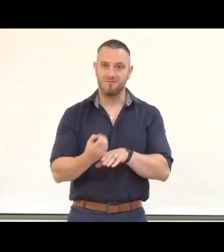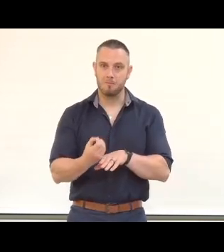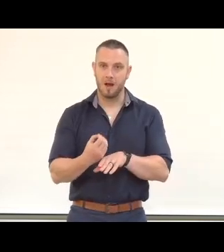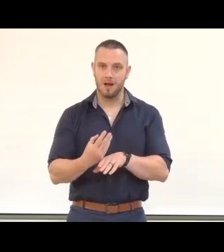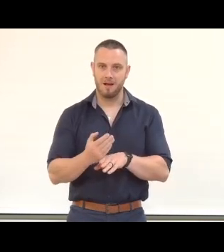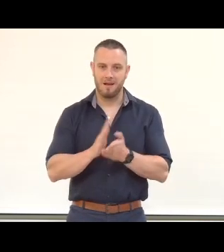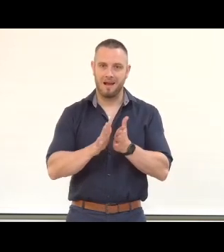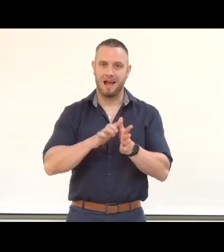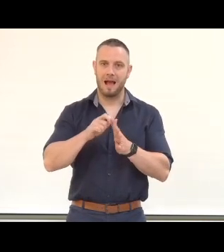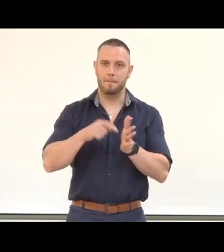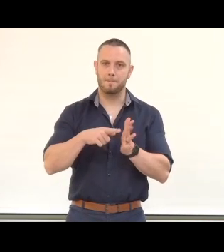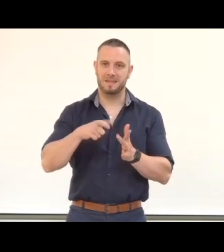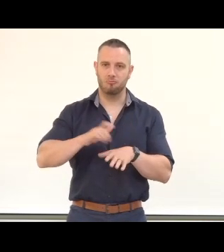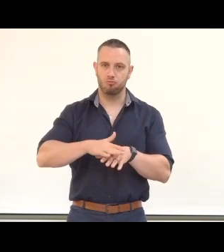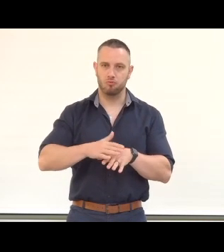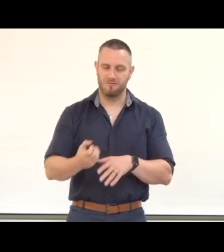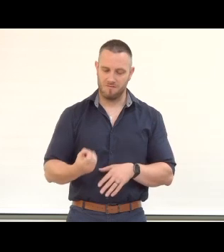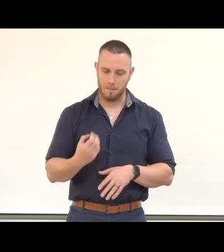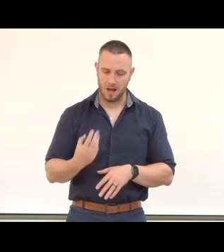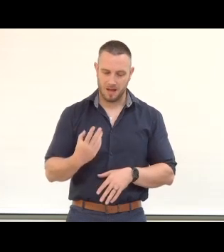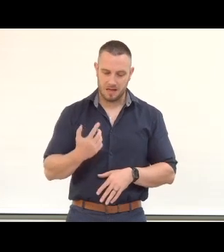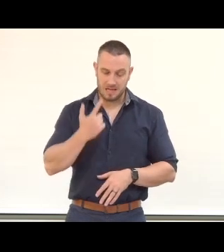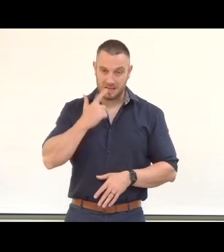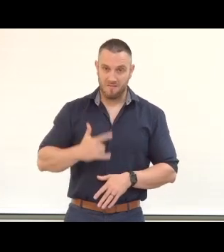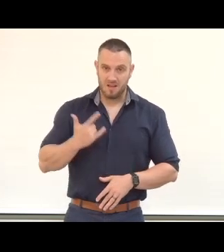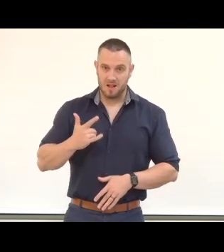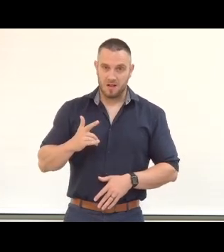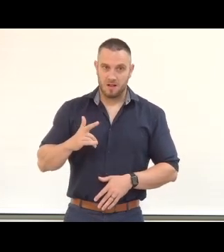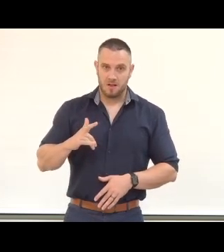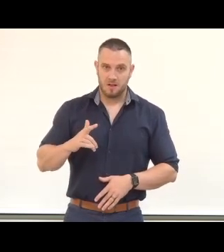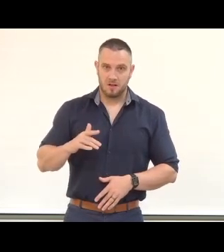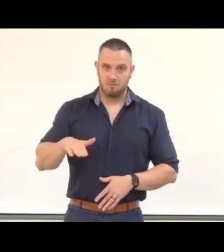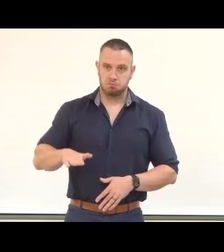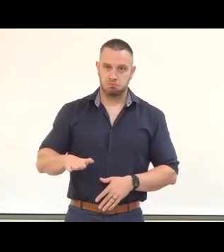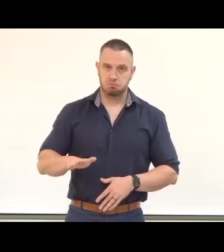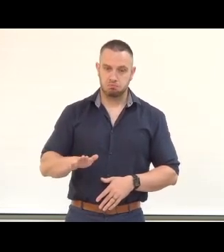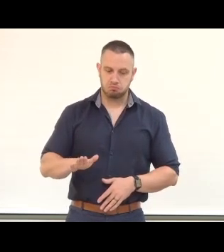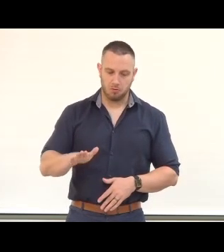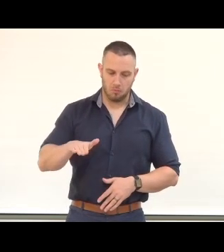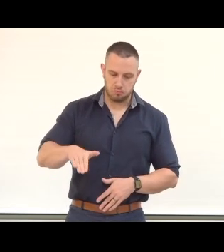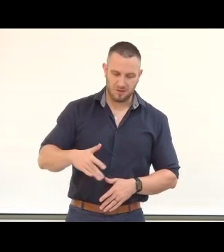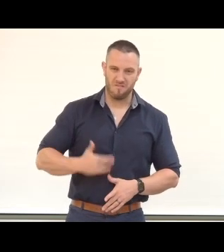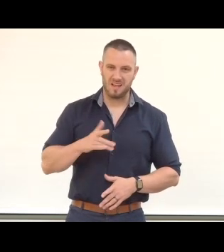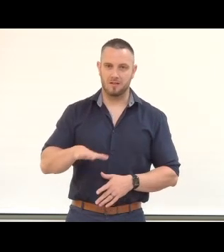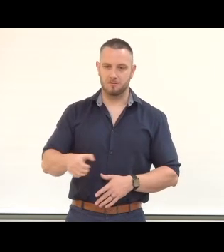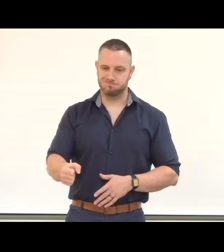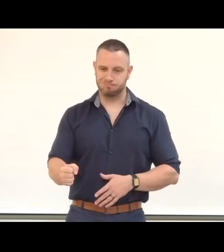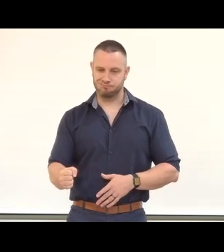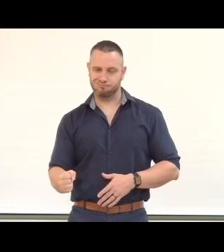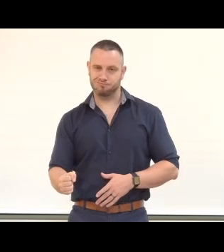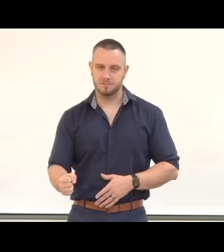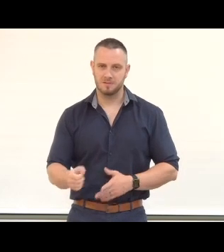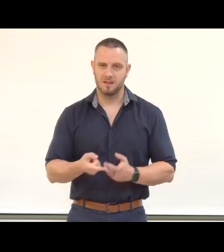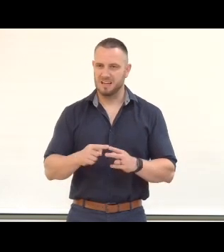there's a haptic feedback where you can really feel if the rover is going slightly uphill, you feel the resistance, for example. Or if